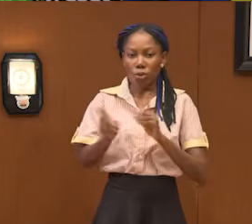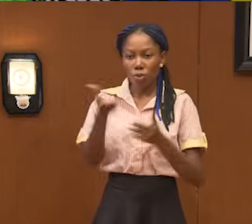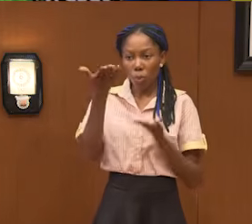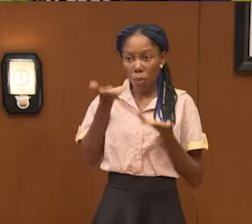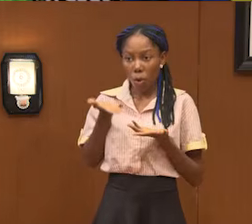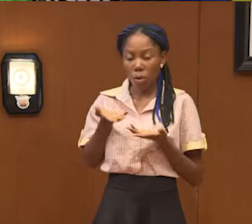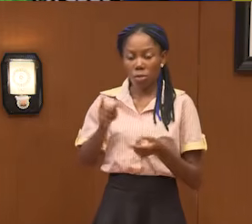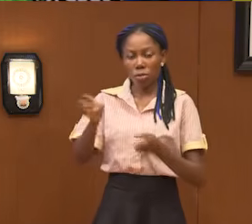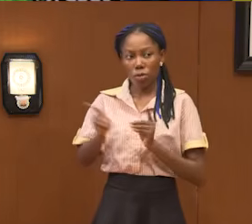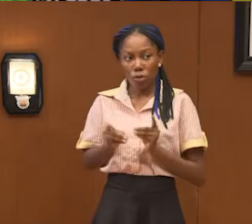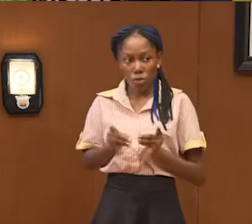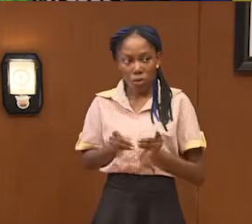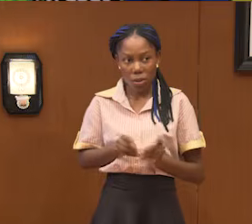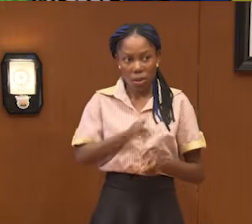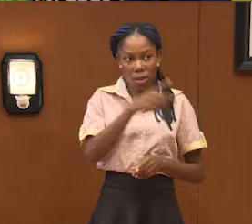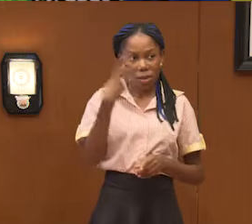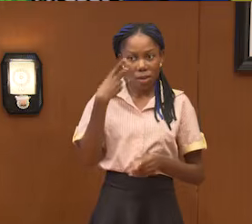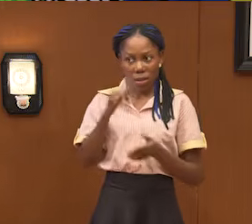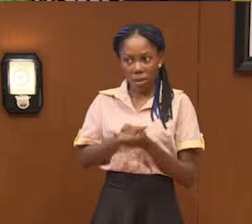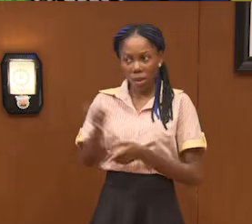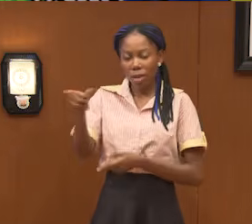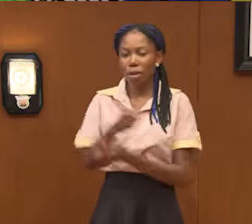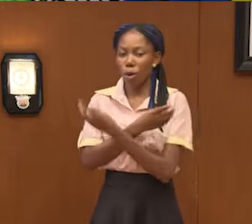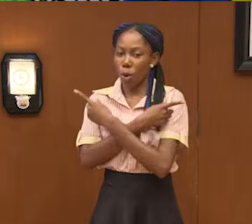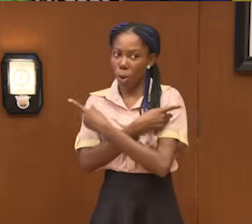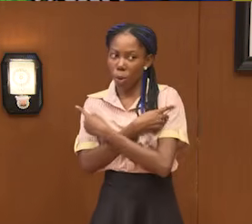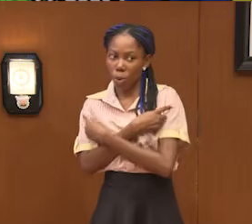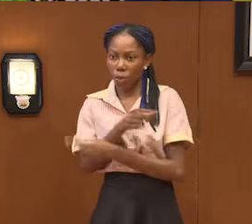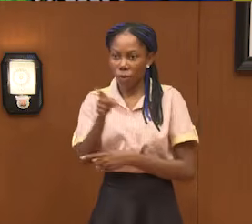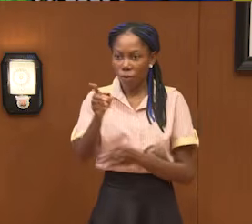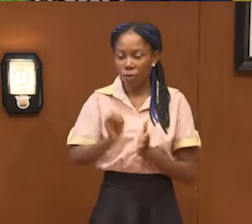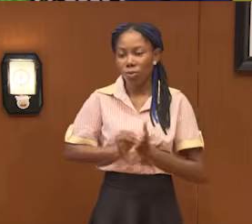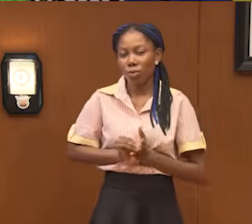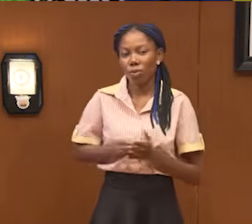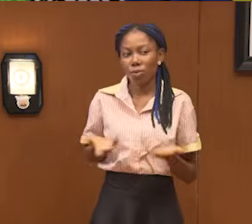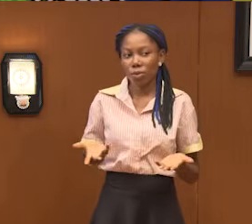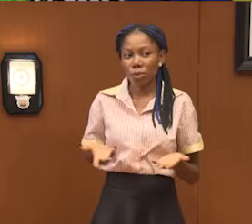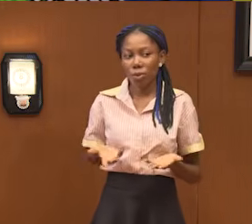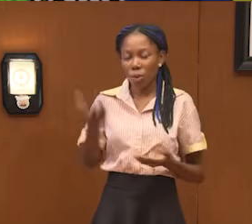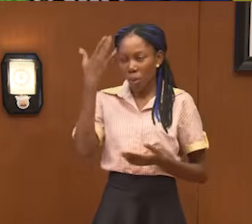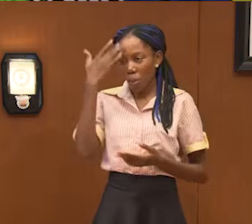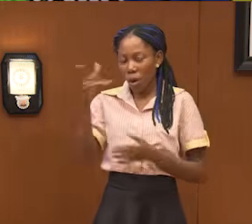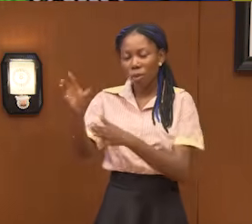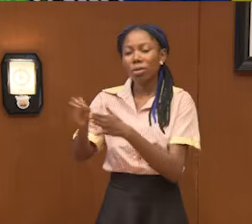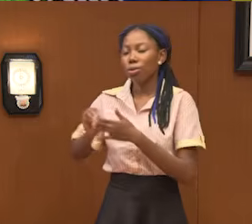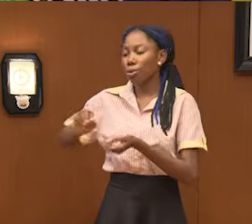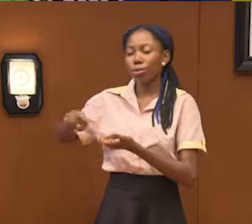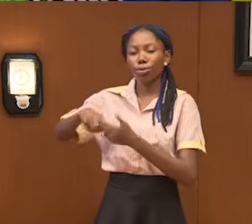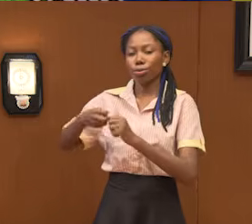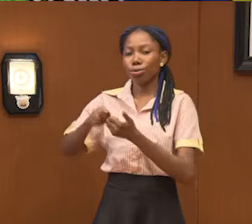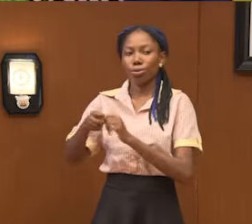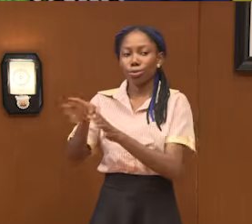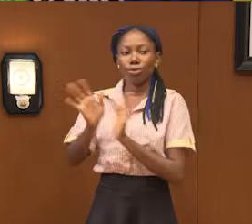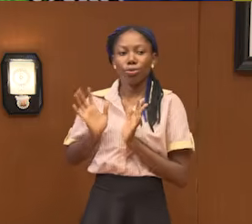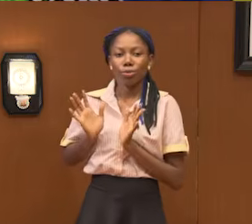to do? It's obvious he's still in love with you, but he has that challenges. I don't know where he got that from. I'm not tolerating it, and